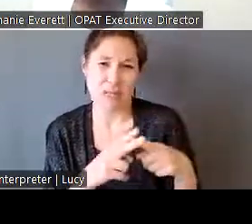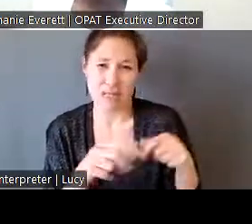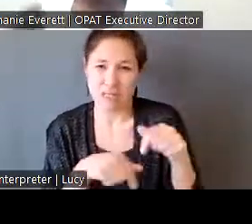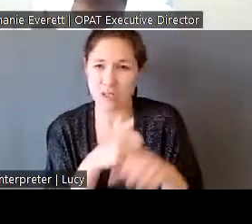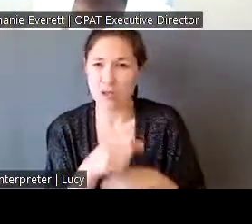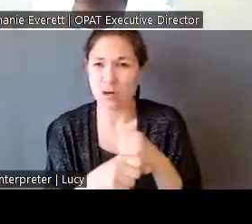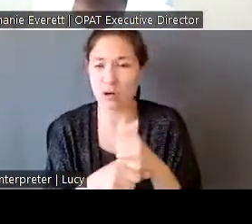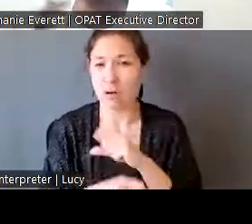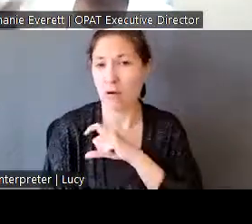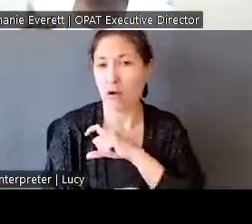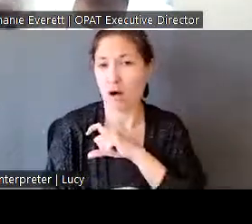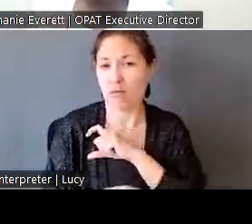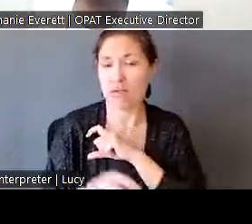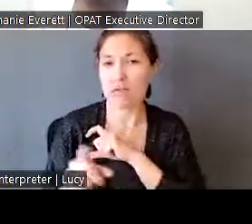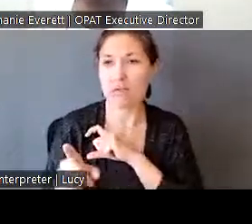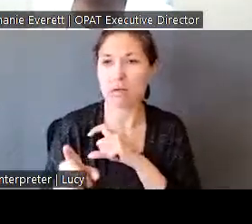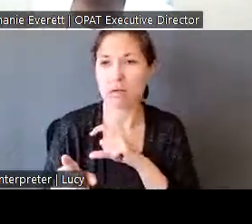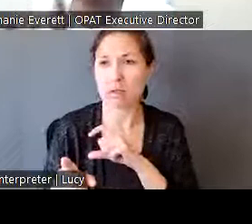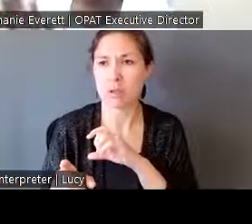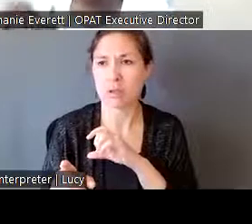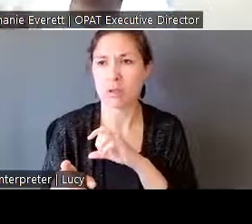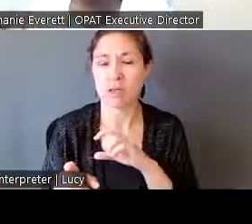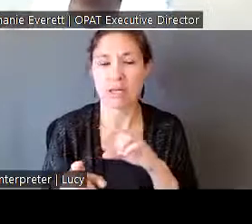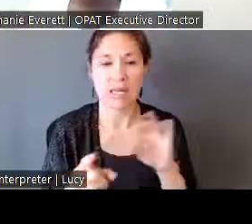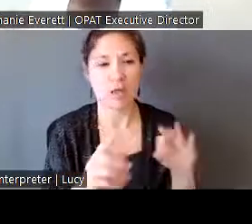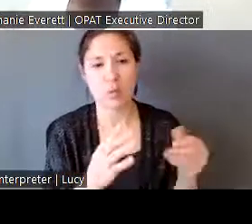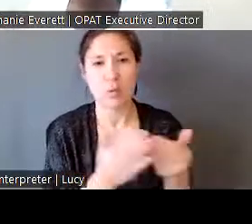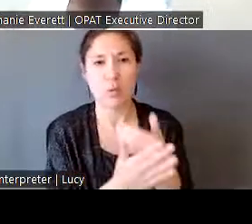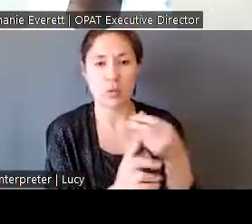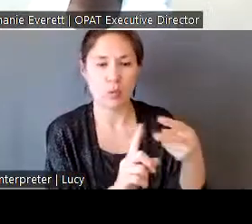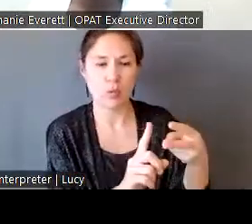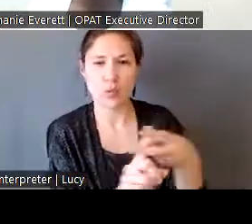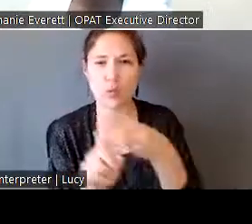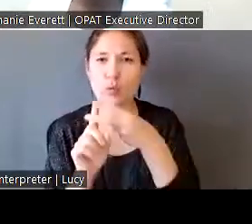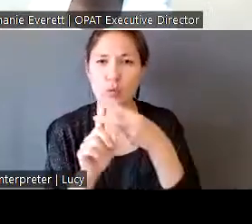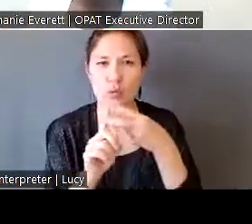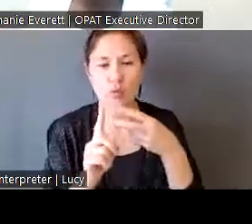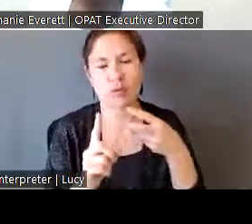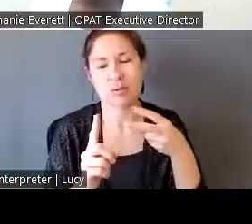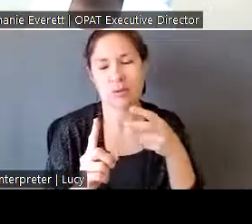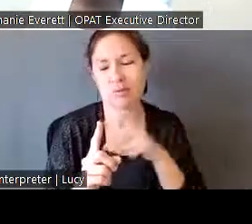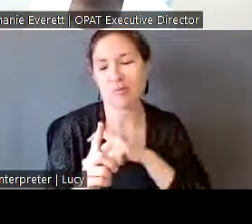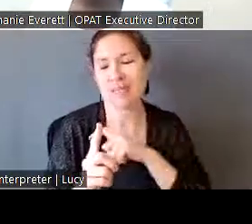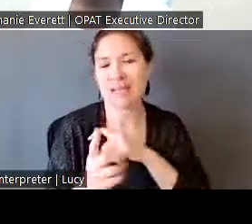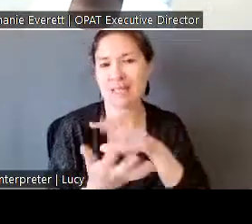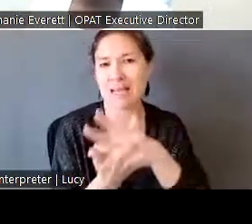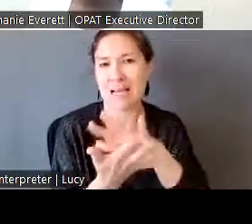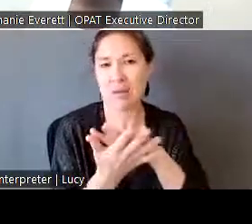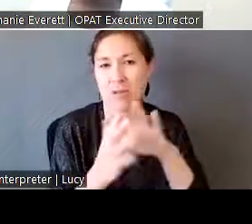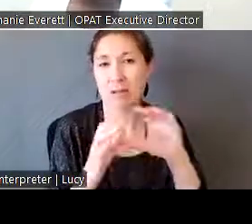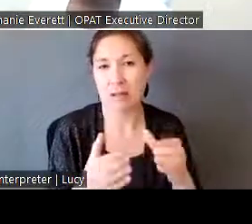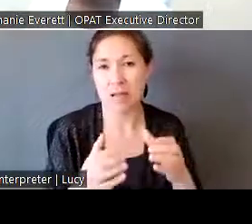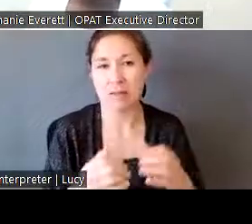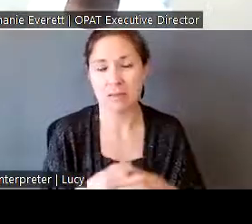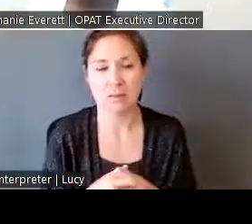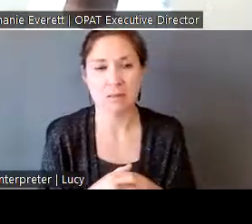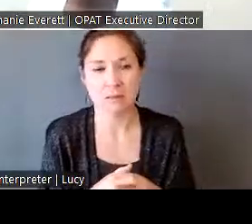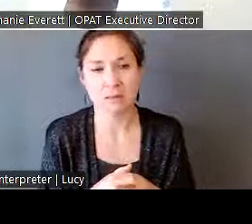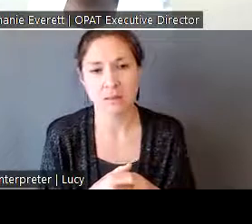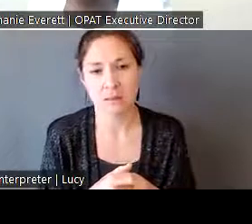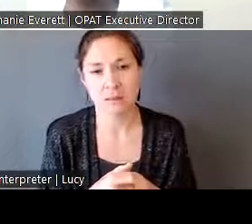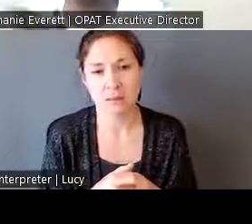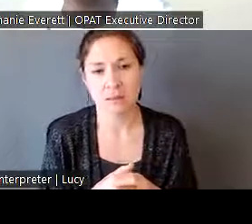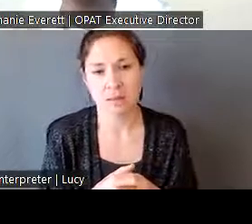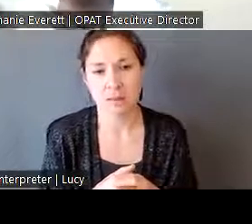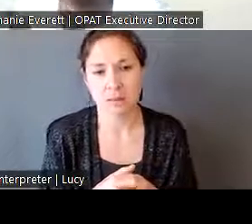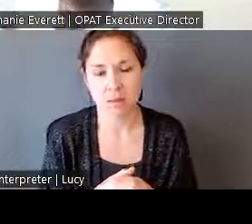officers who were in the new recruit class, who are in police academies. They're supposed to be, in the ordinance,